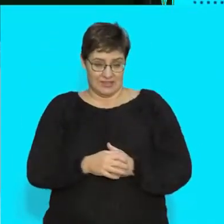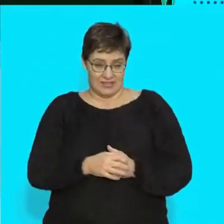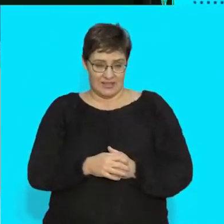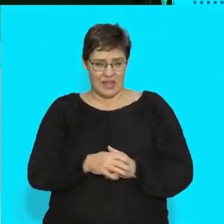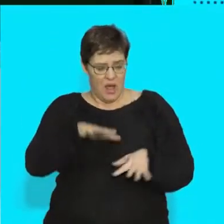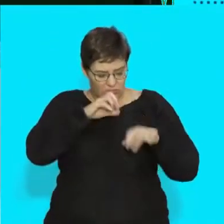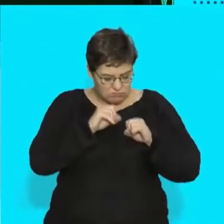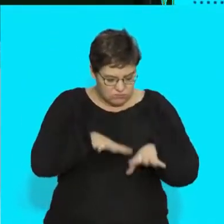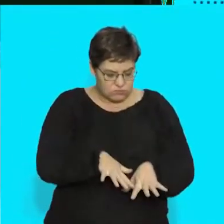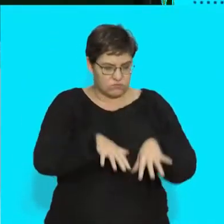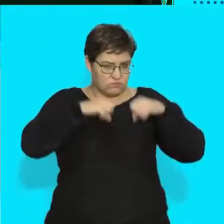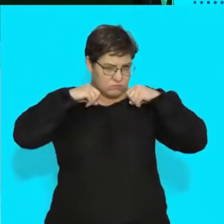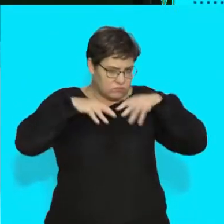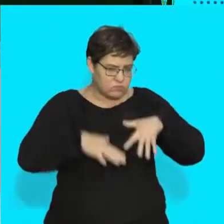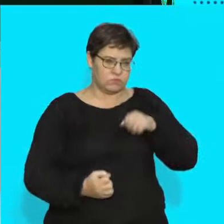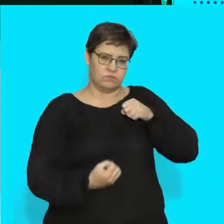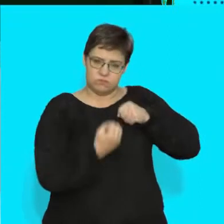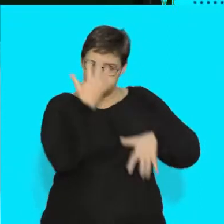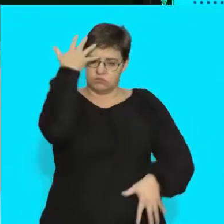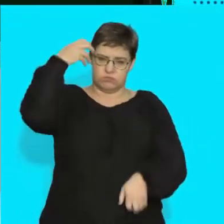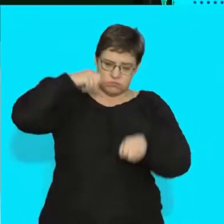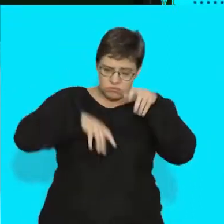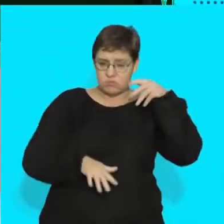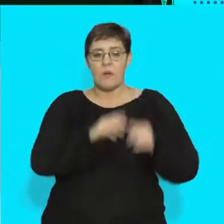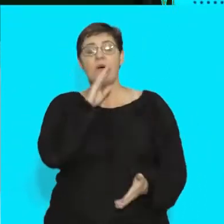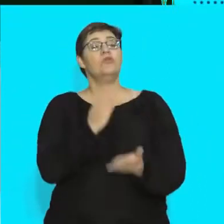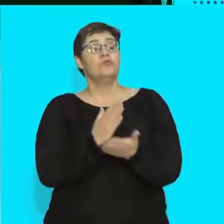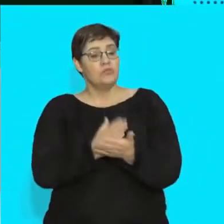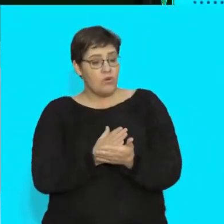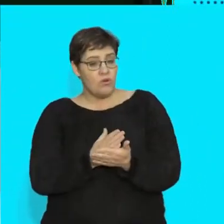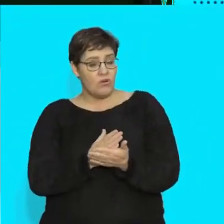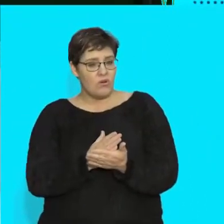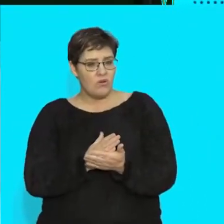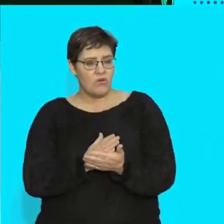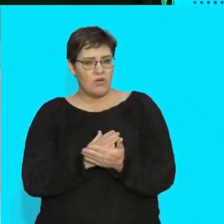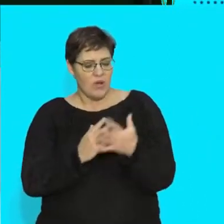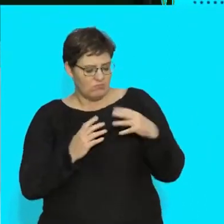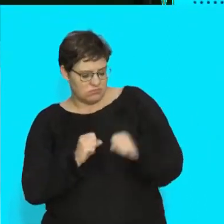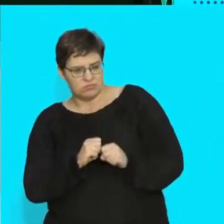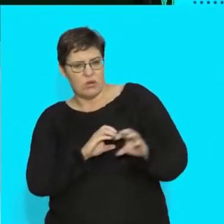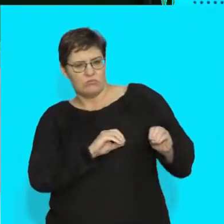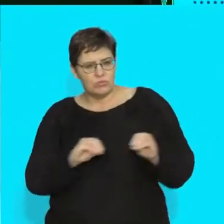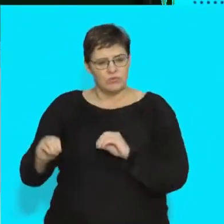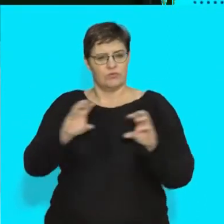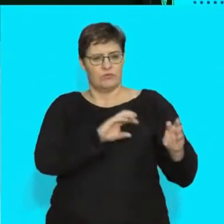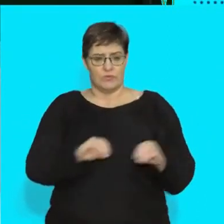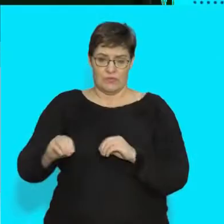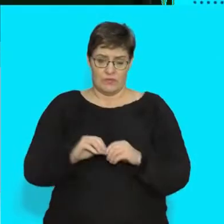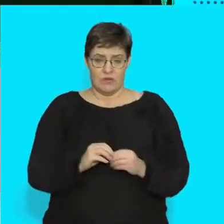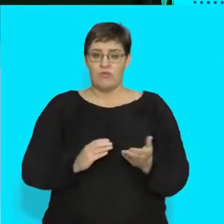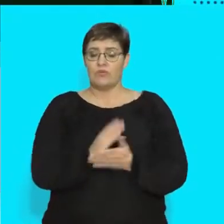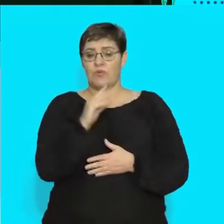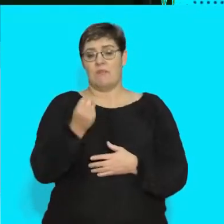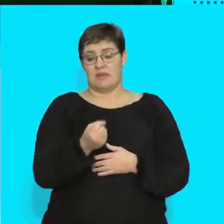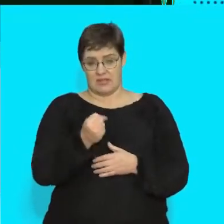toes. They've got to squeeze everything. They've got to make sure that they are able with this to move. How do I move things?